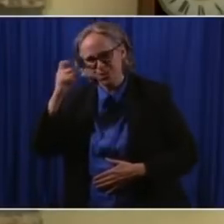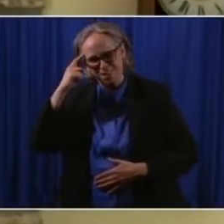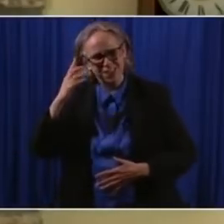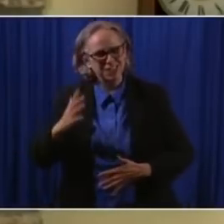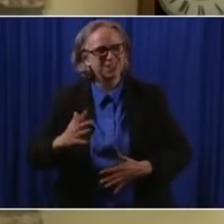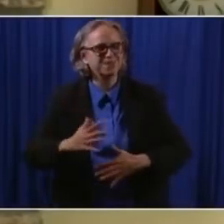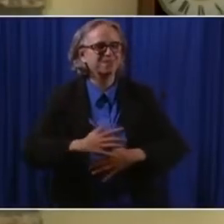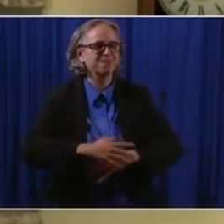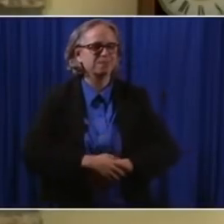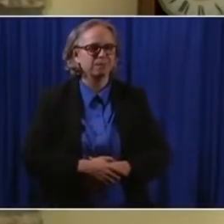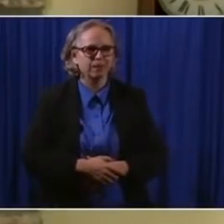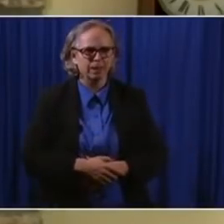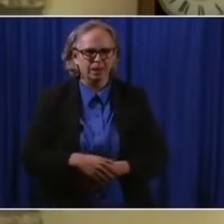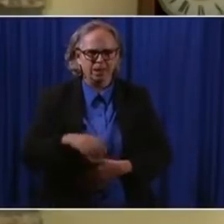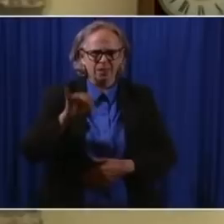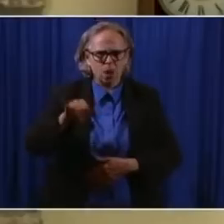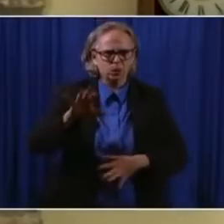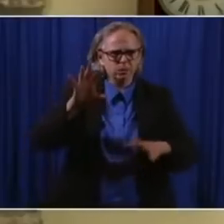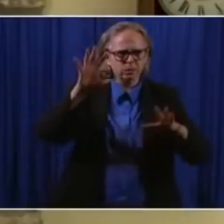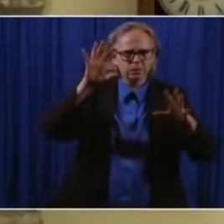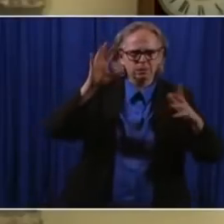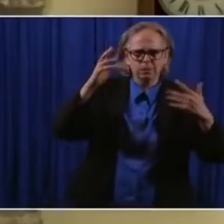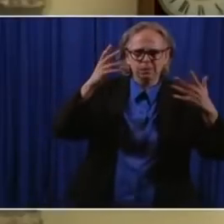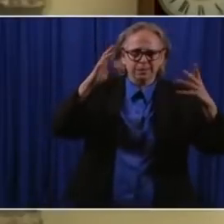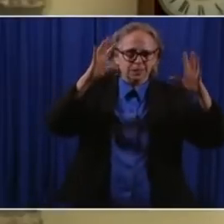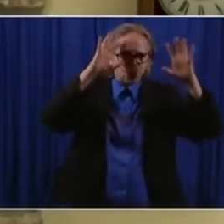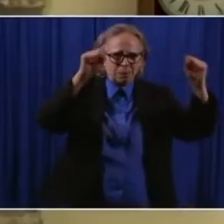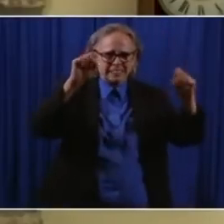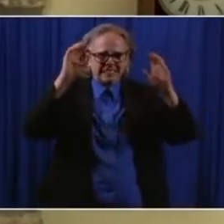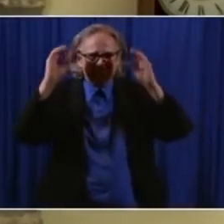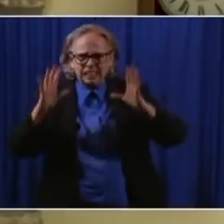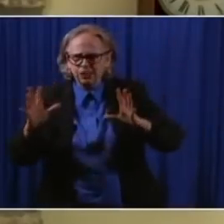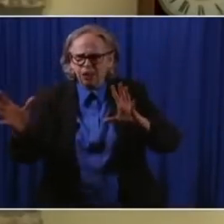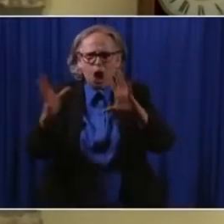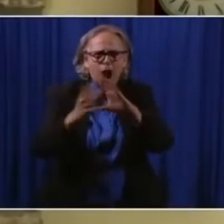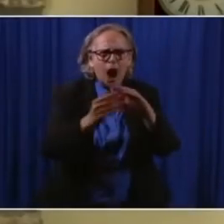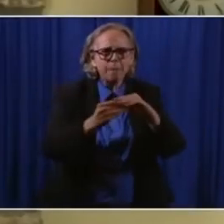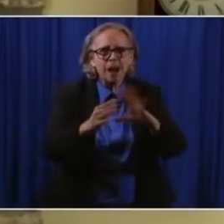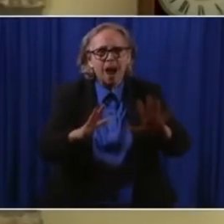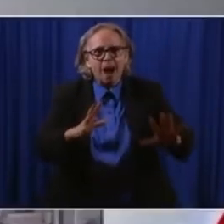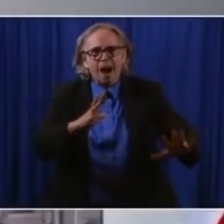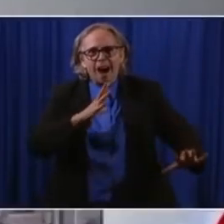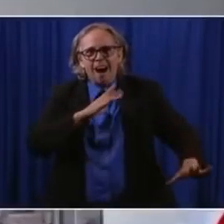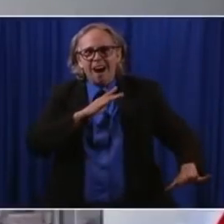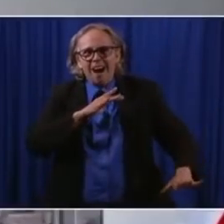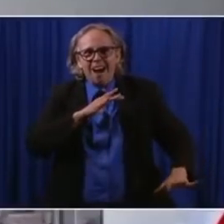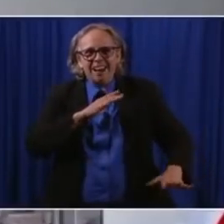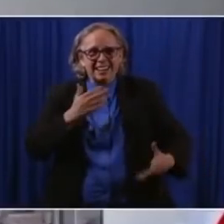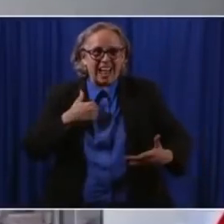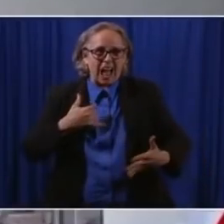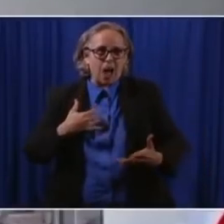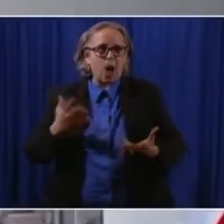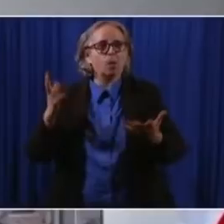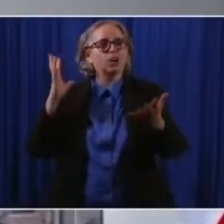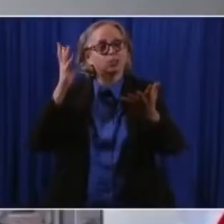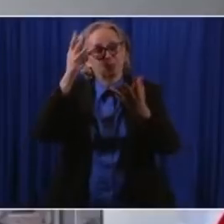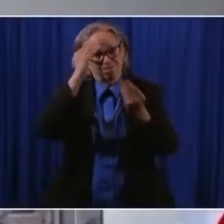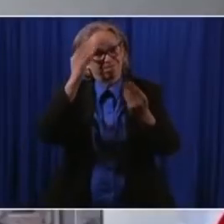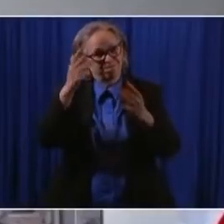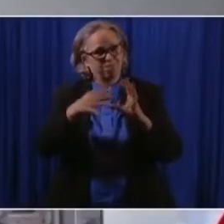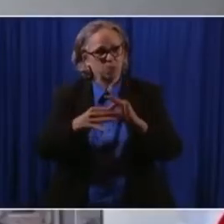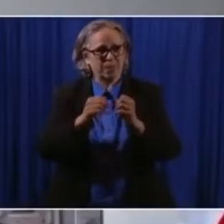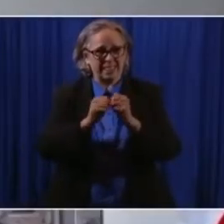those educators. And so I'll give a little update on something that's education related. As you know, we announced a $50 million